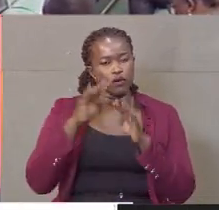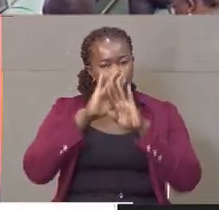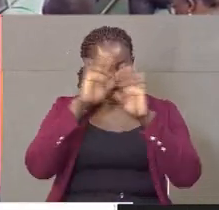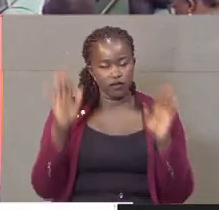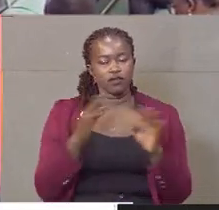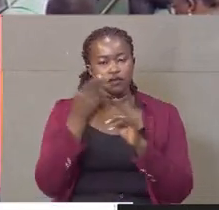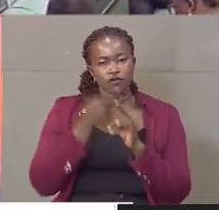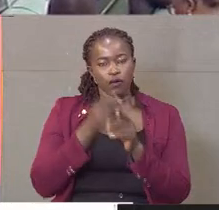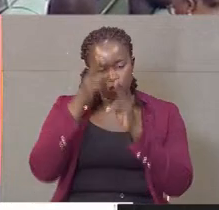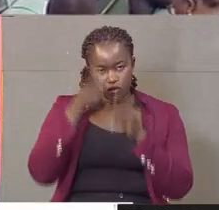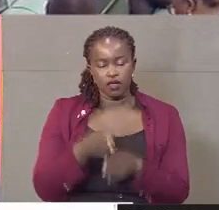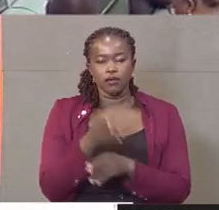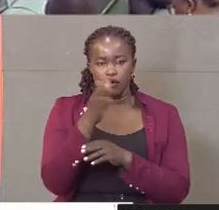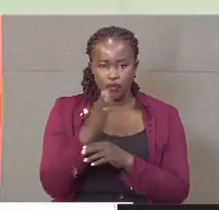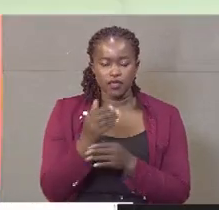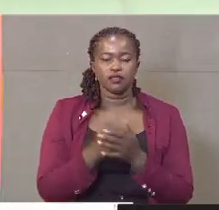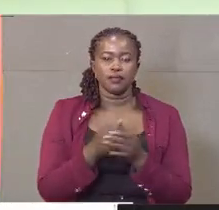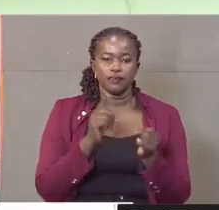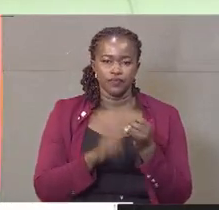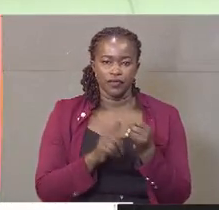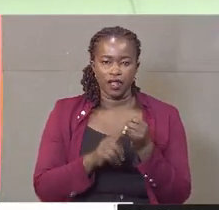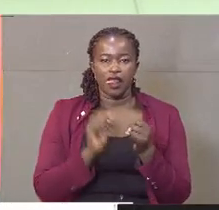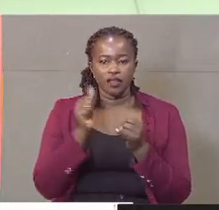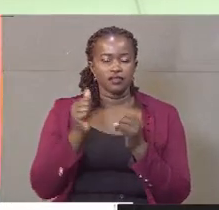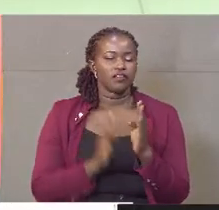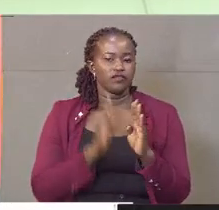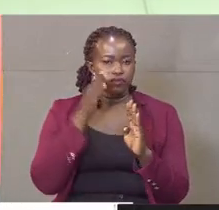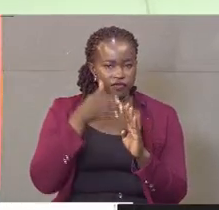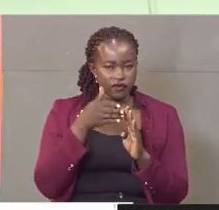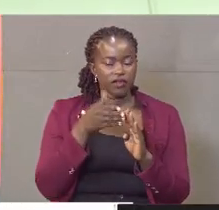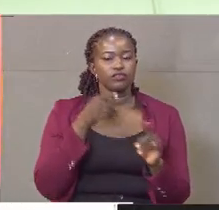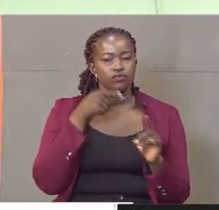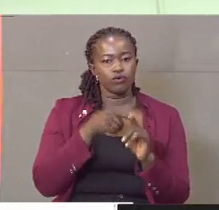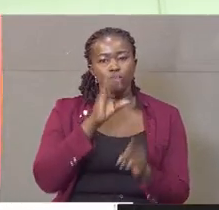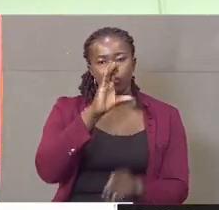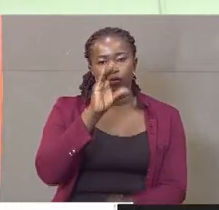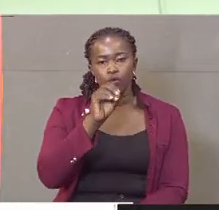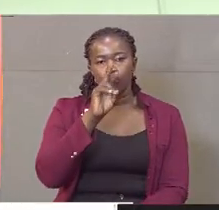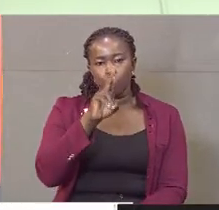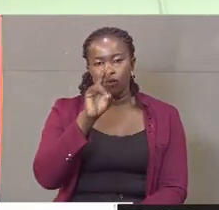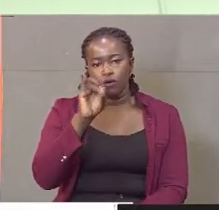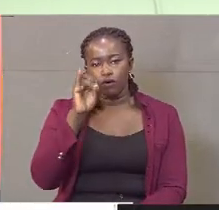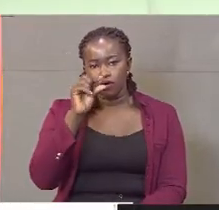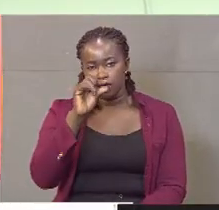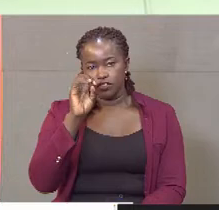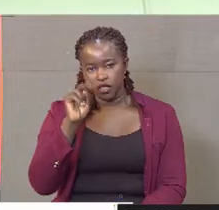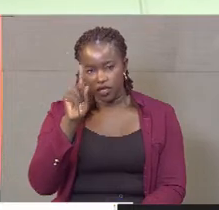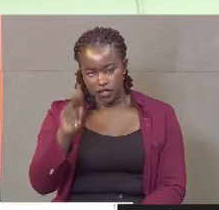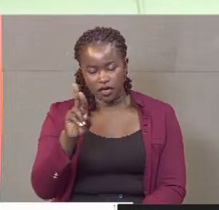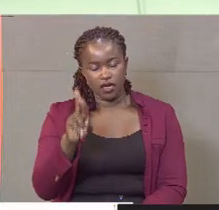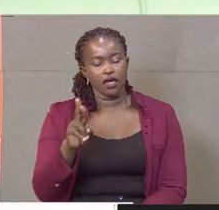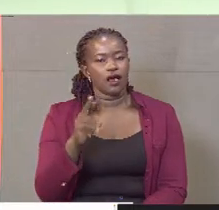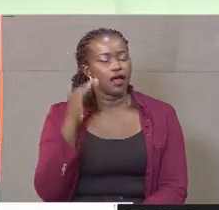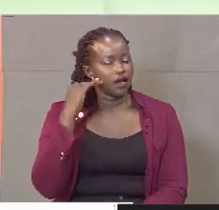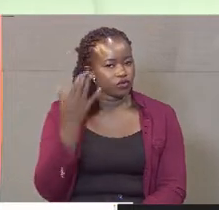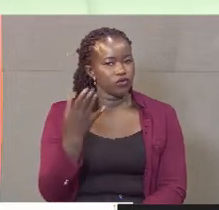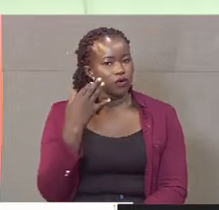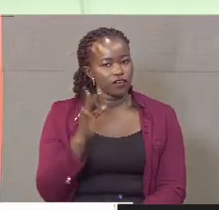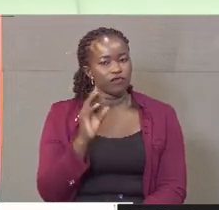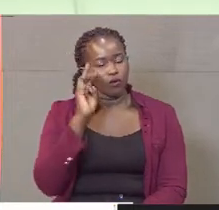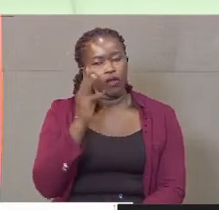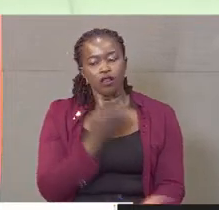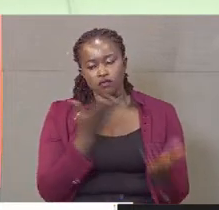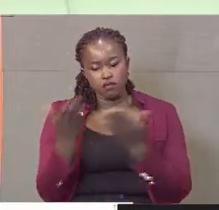One, she's making reference to a coligender. I don't know whether it's within Parliament for our reference.